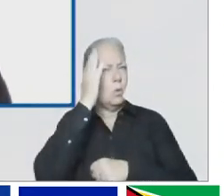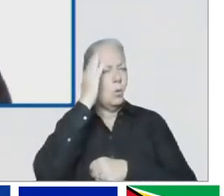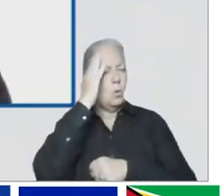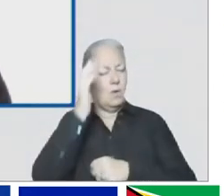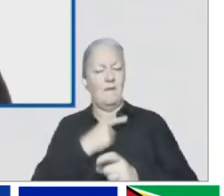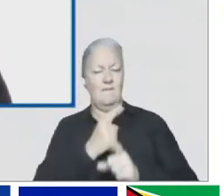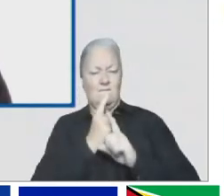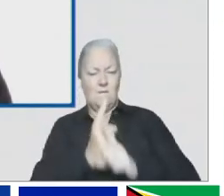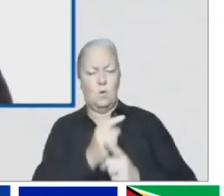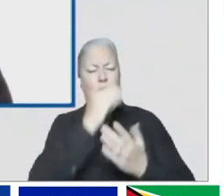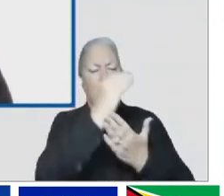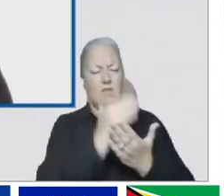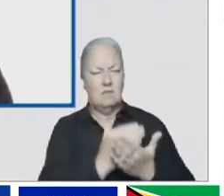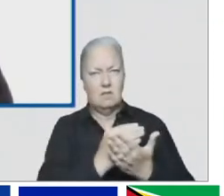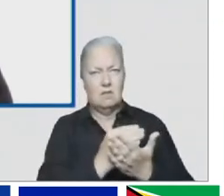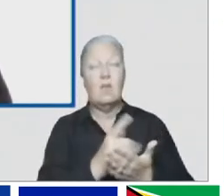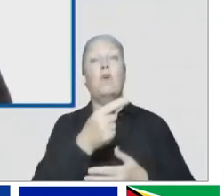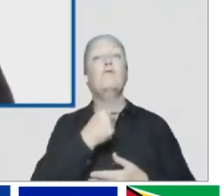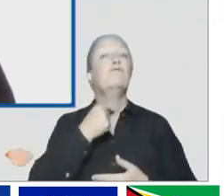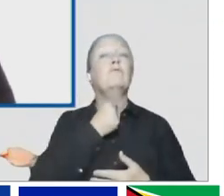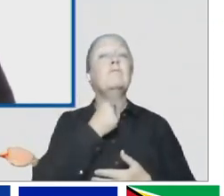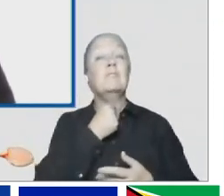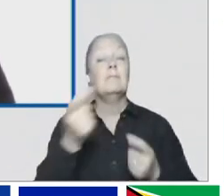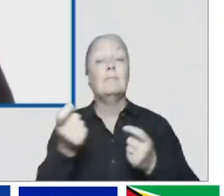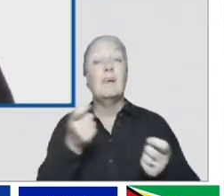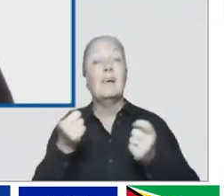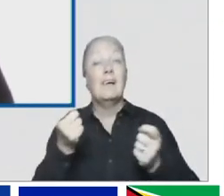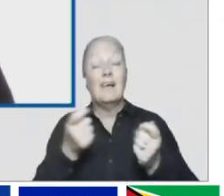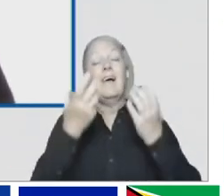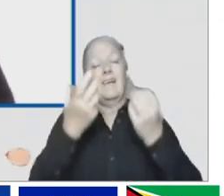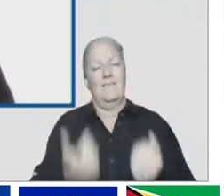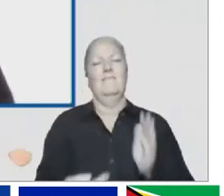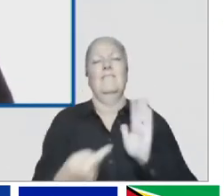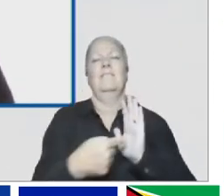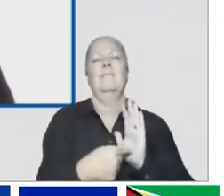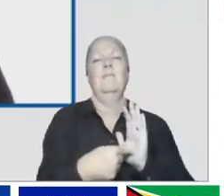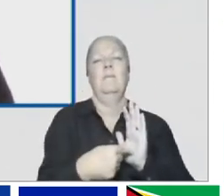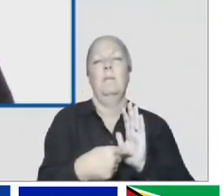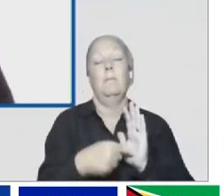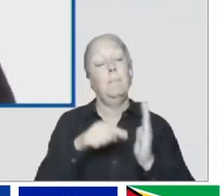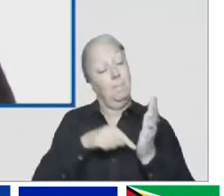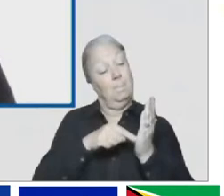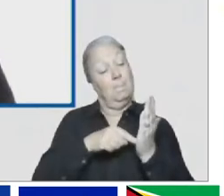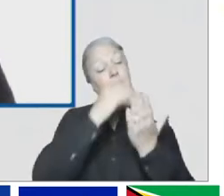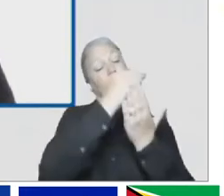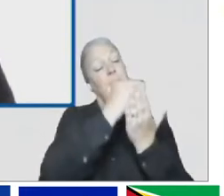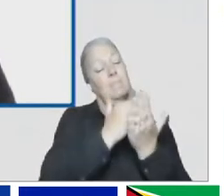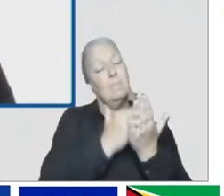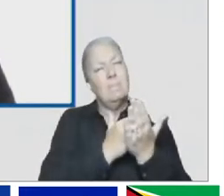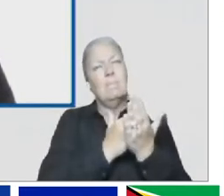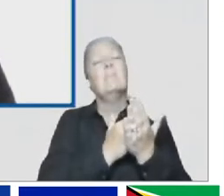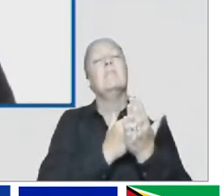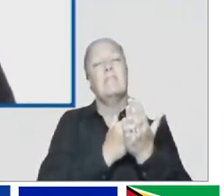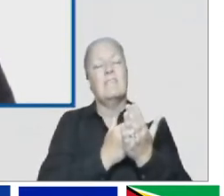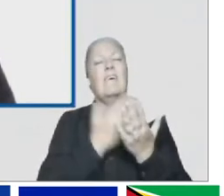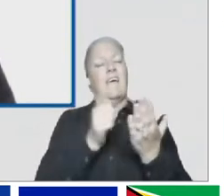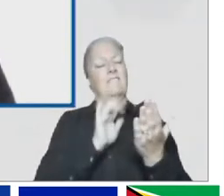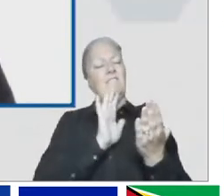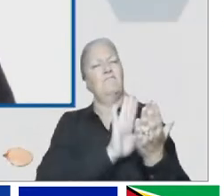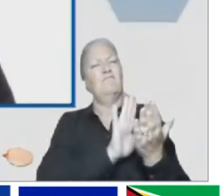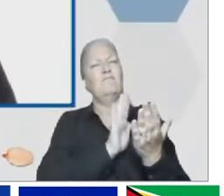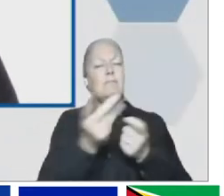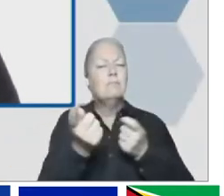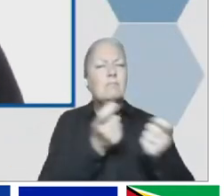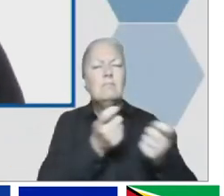were formulated. The order set out rules and regulations for removing or otherwise guarding against